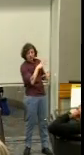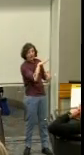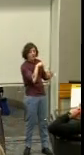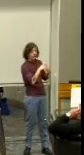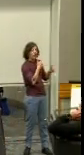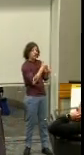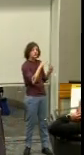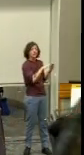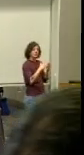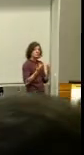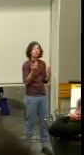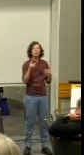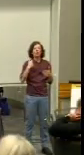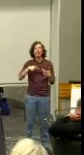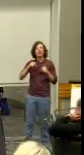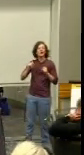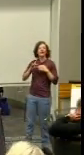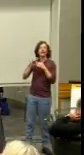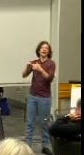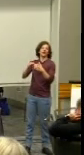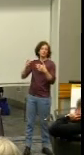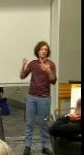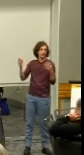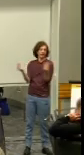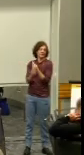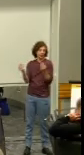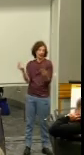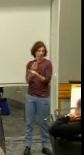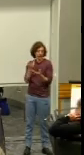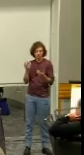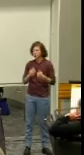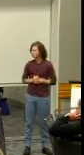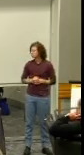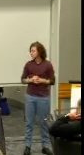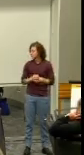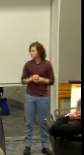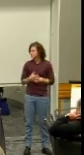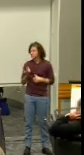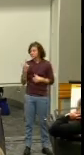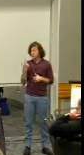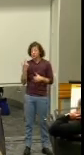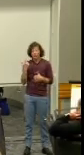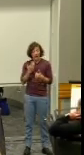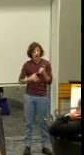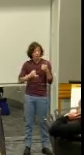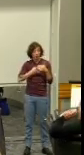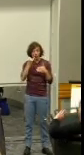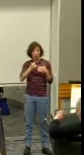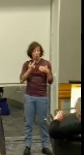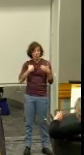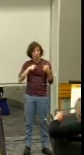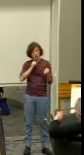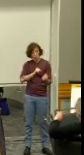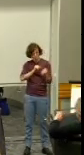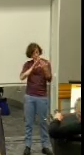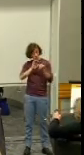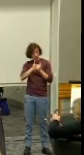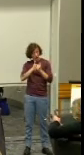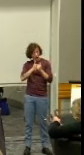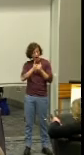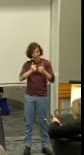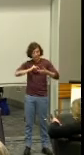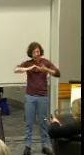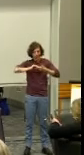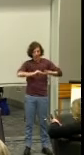completely facilitate community engagement efforts and have on projects. We definitely approach every project with a collaborative and kind of